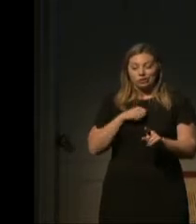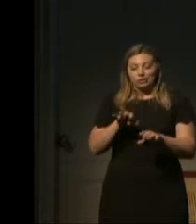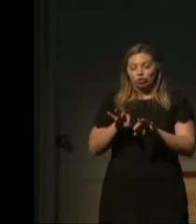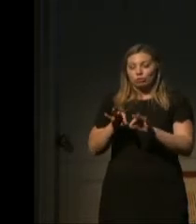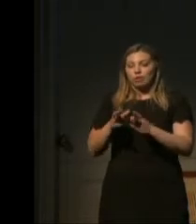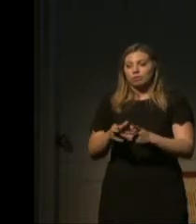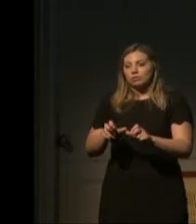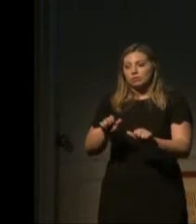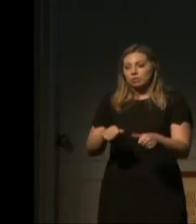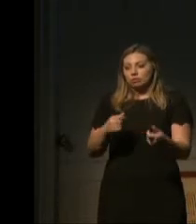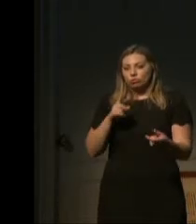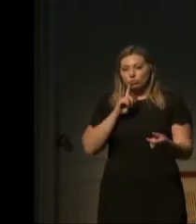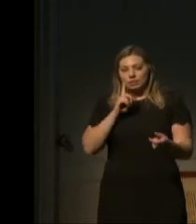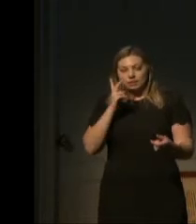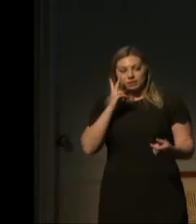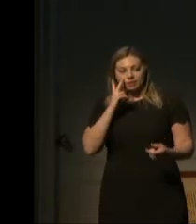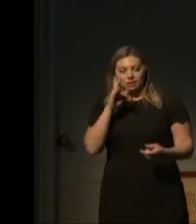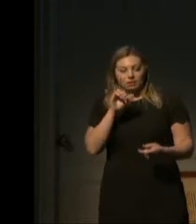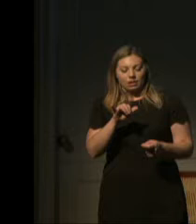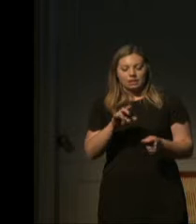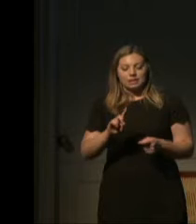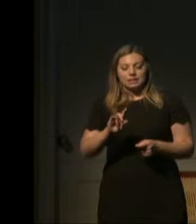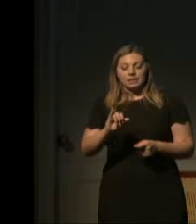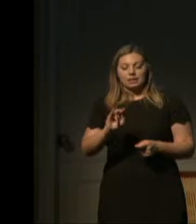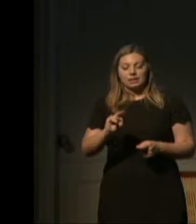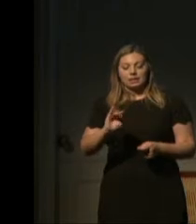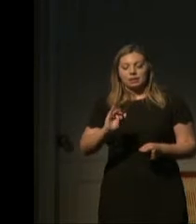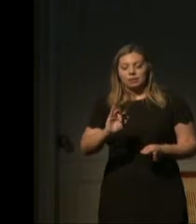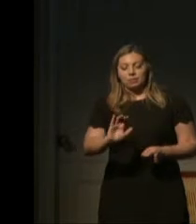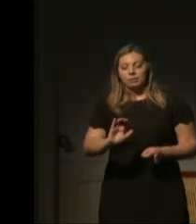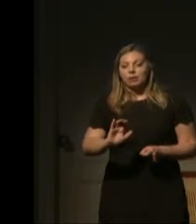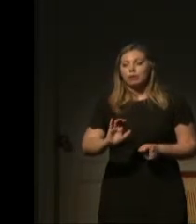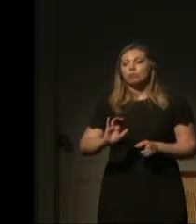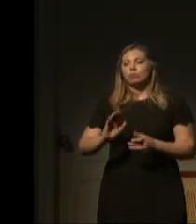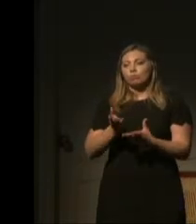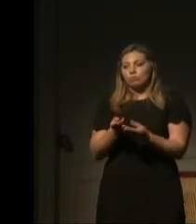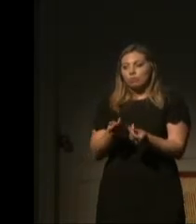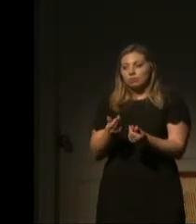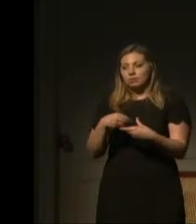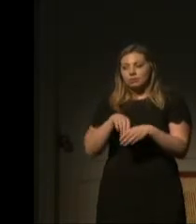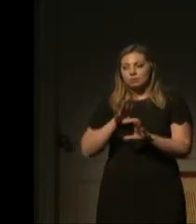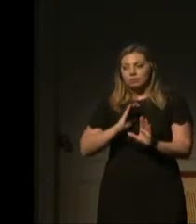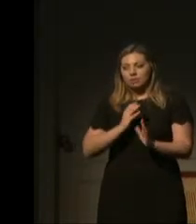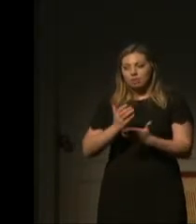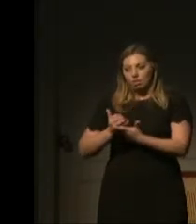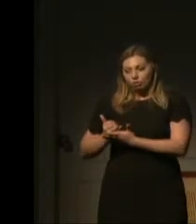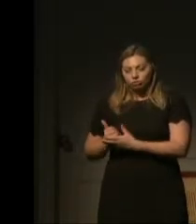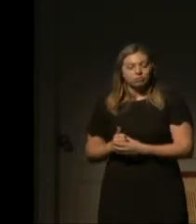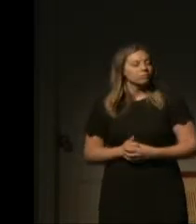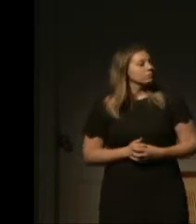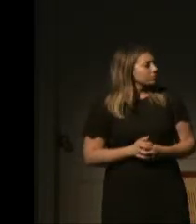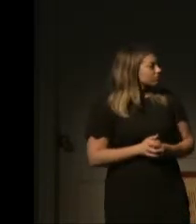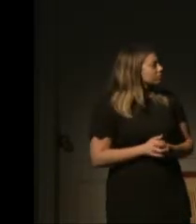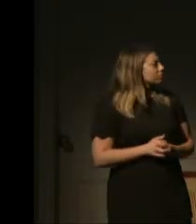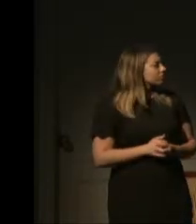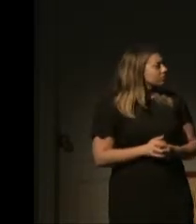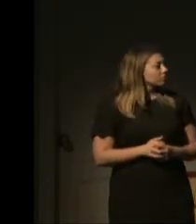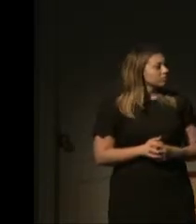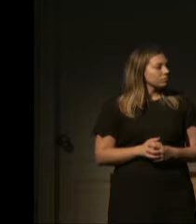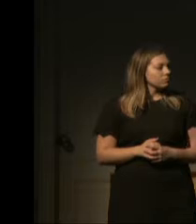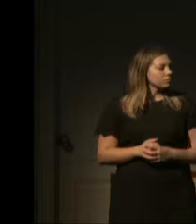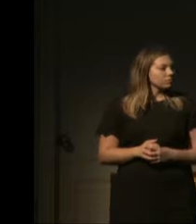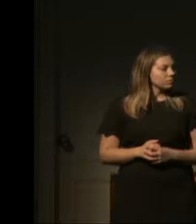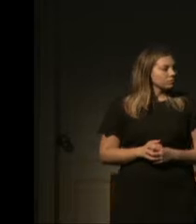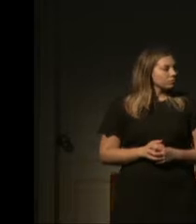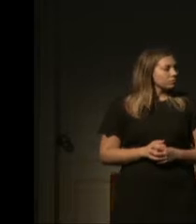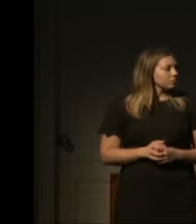sense of the dynamic properties of our collection. And so one